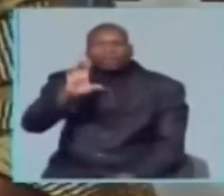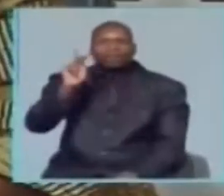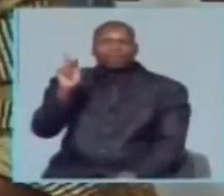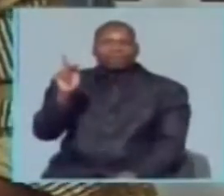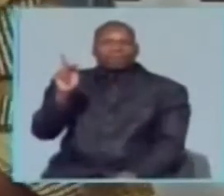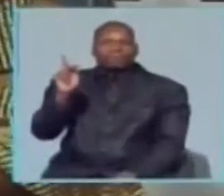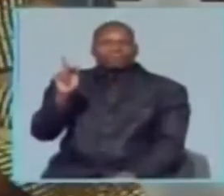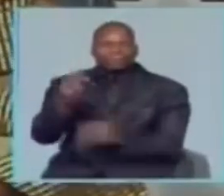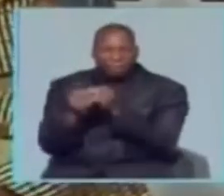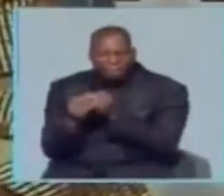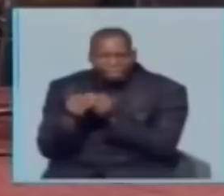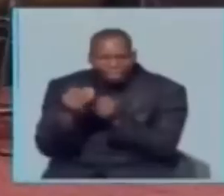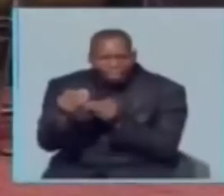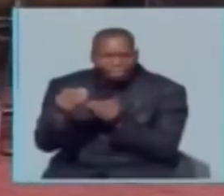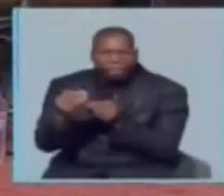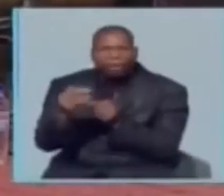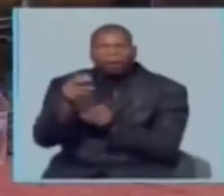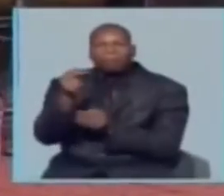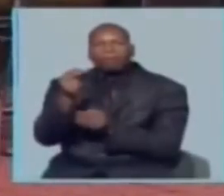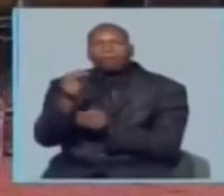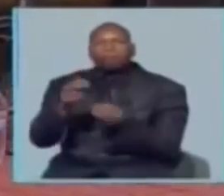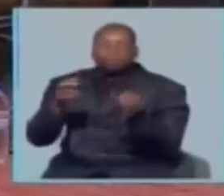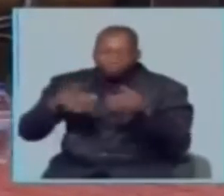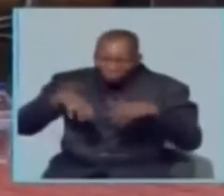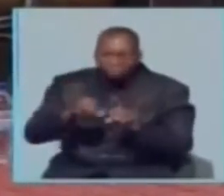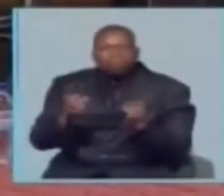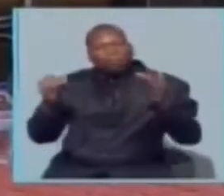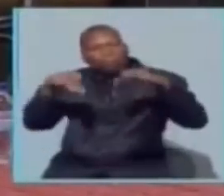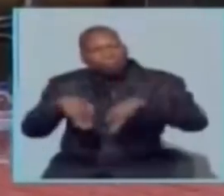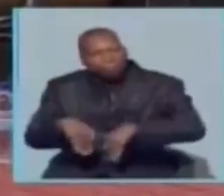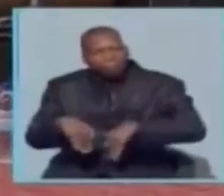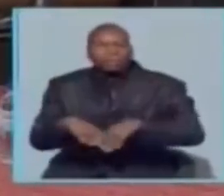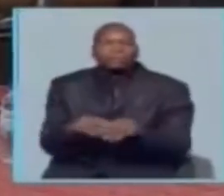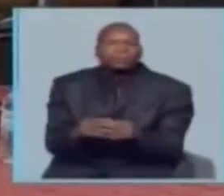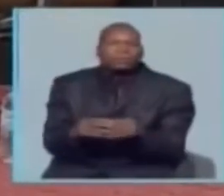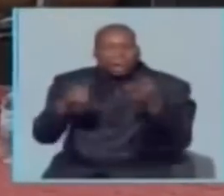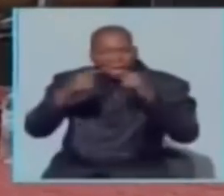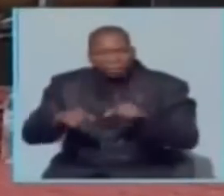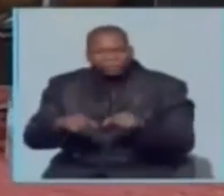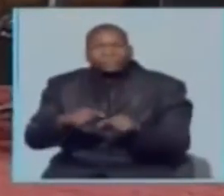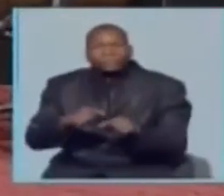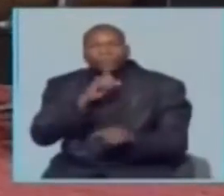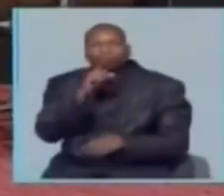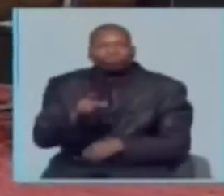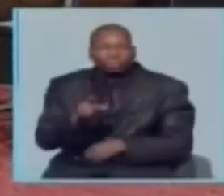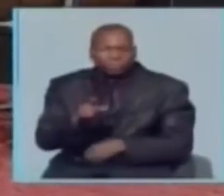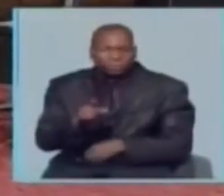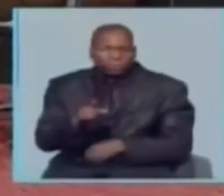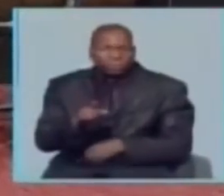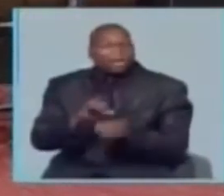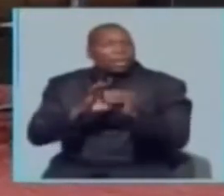time, they'll run out of the capital to reinvest. And that's a real issue that now this crisis is making